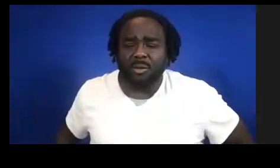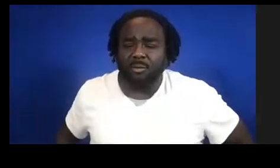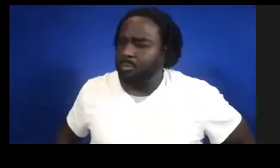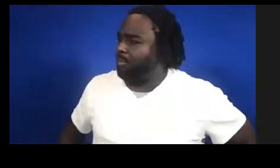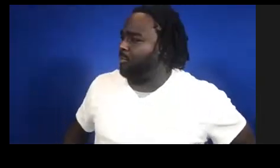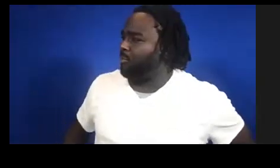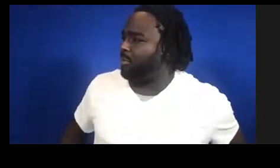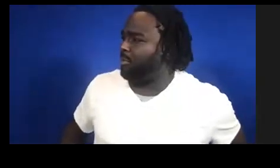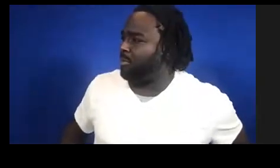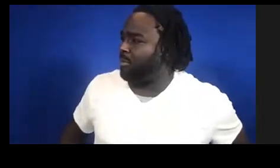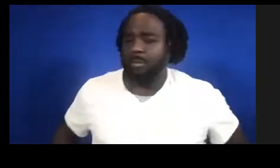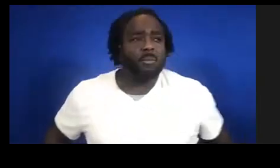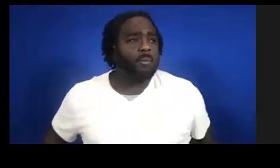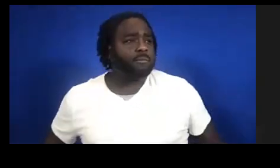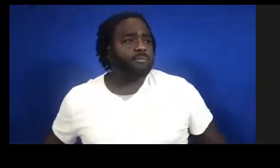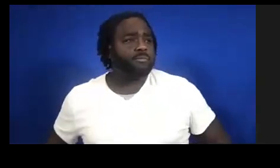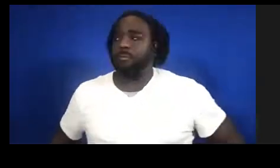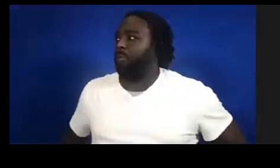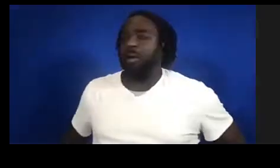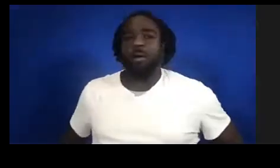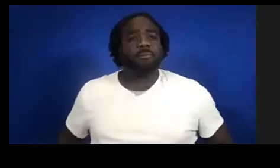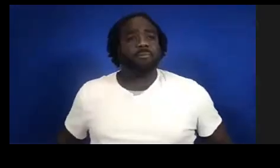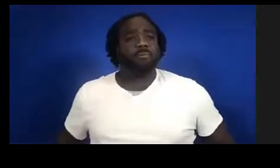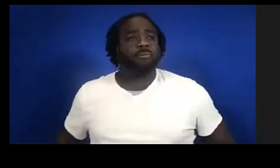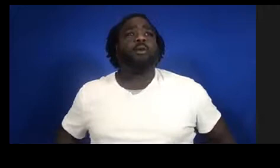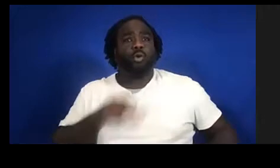at why you've got this high blood pressure.